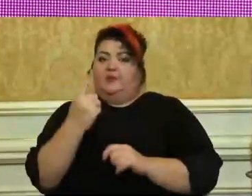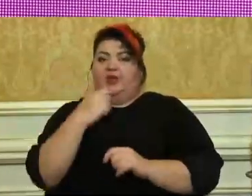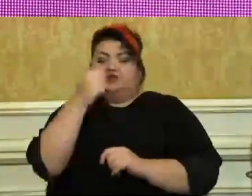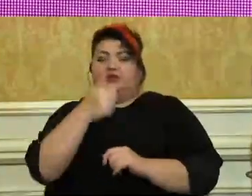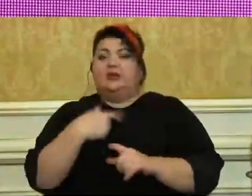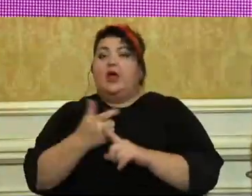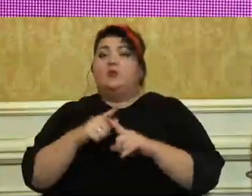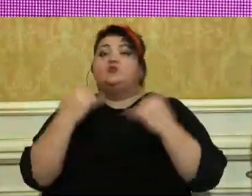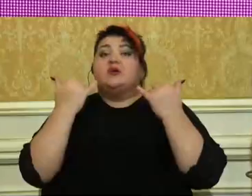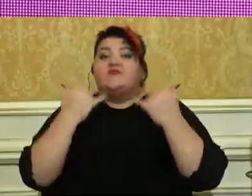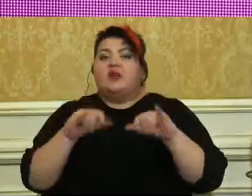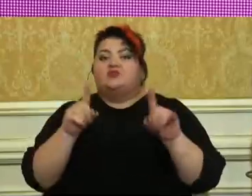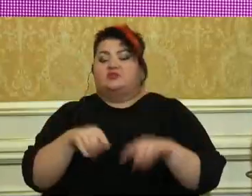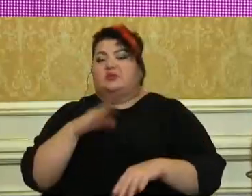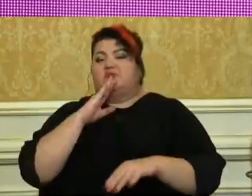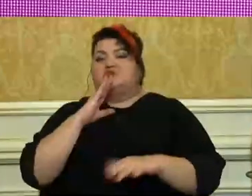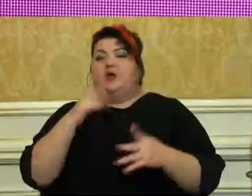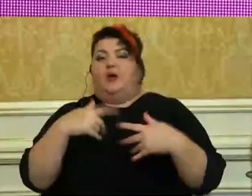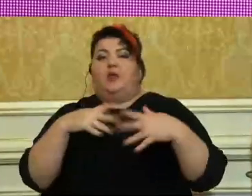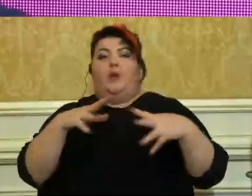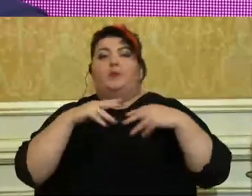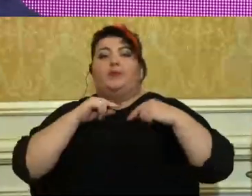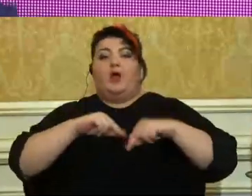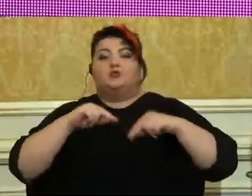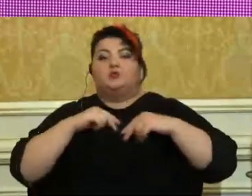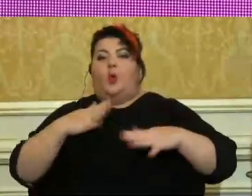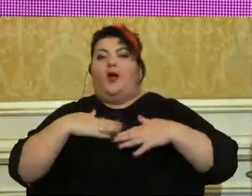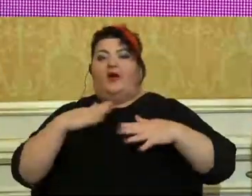women I work with in the Joint Parliamentary Assembly,